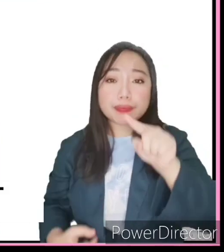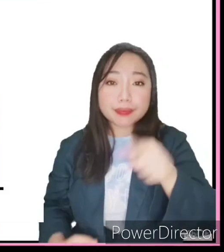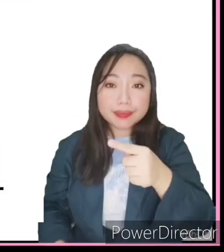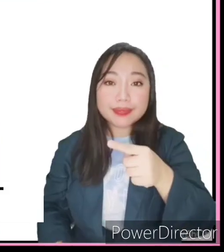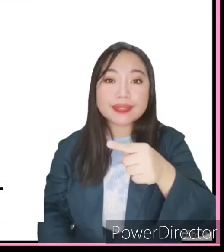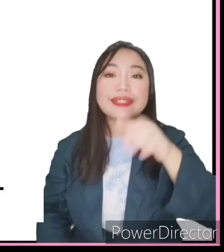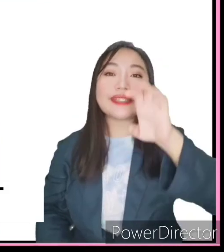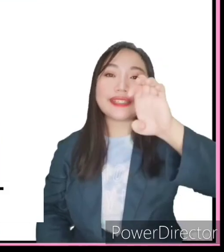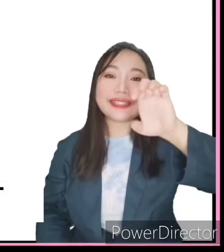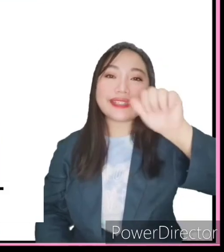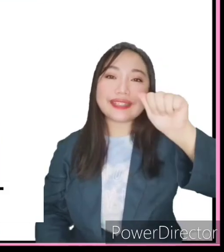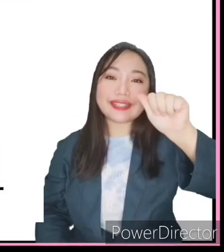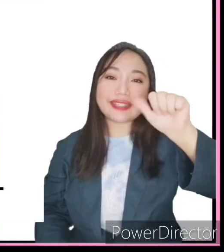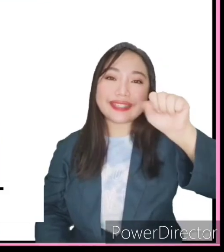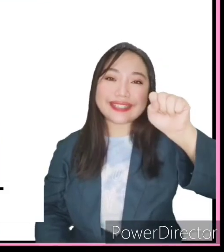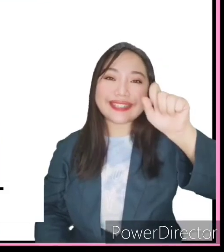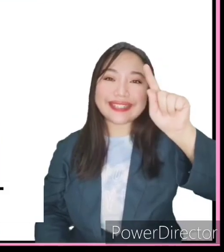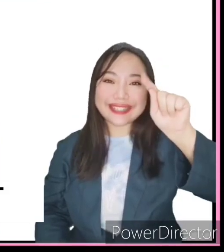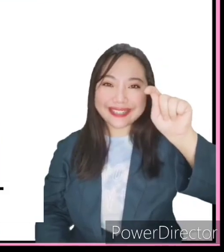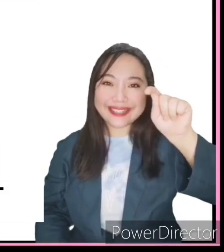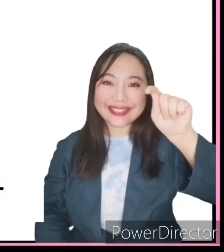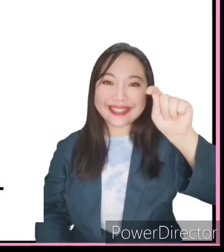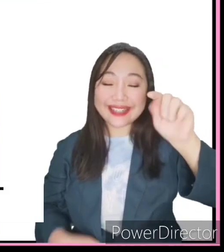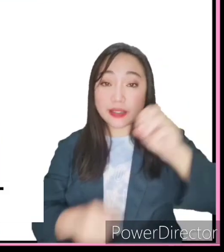That is 4 Newton